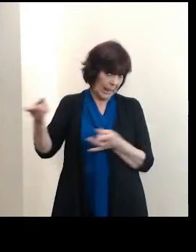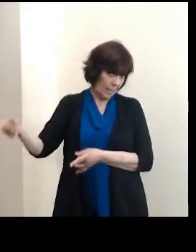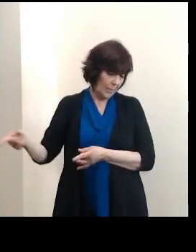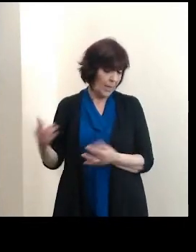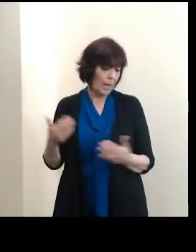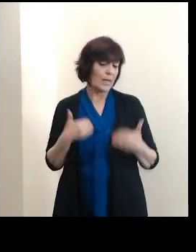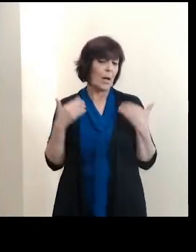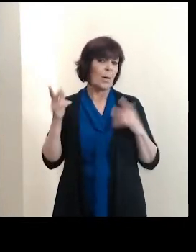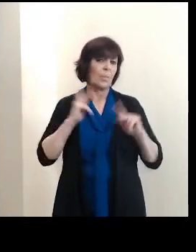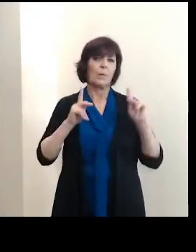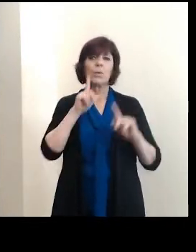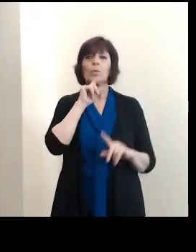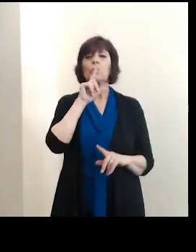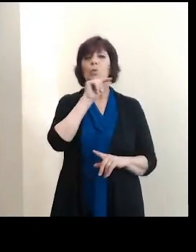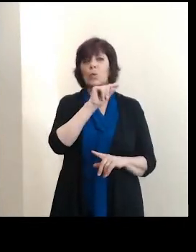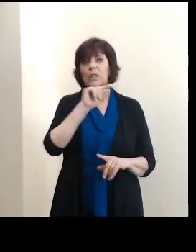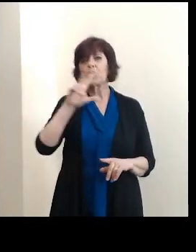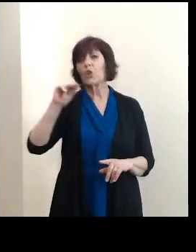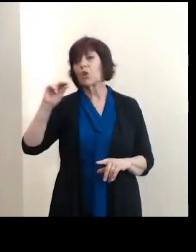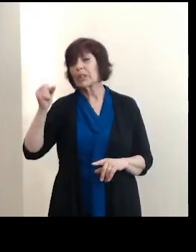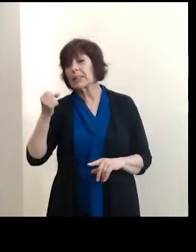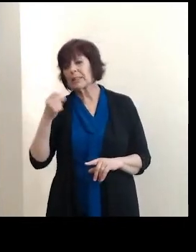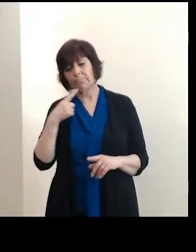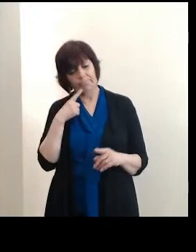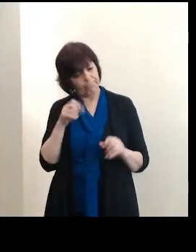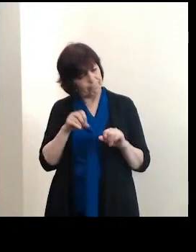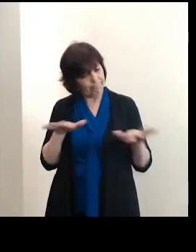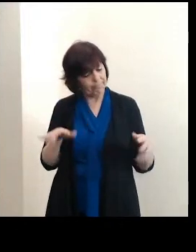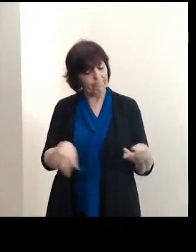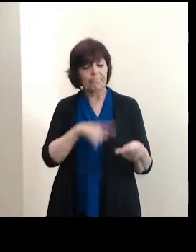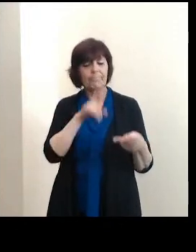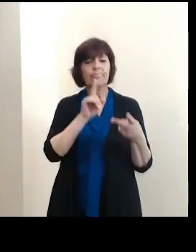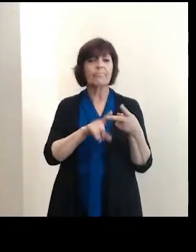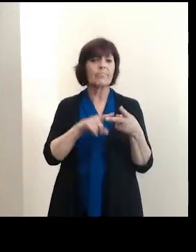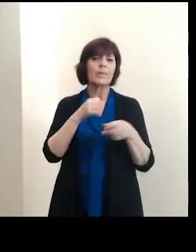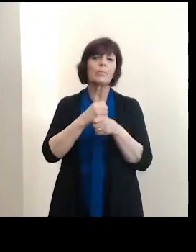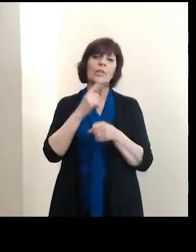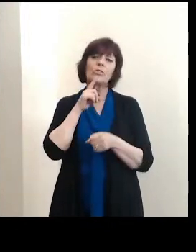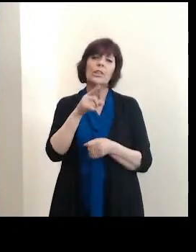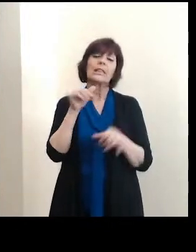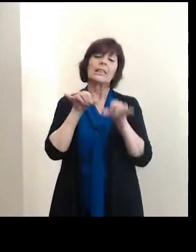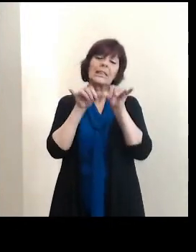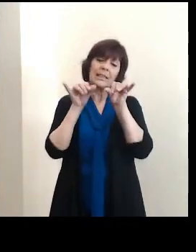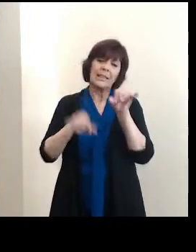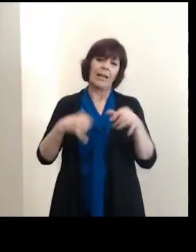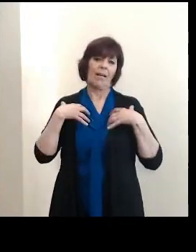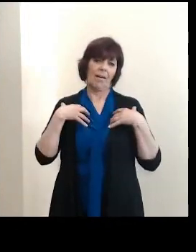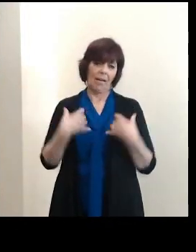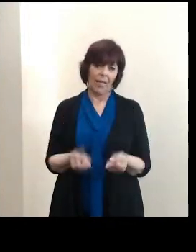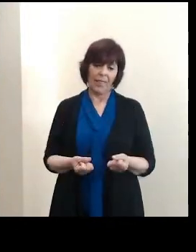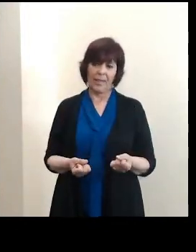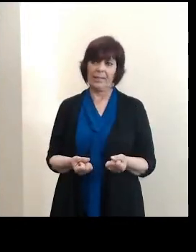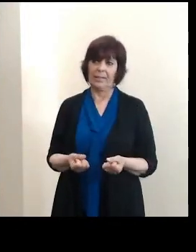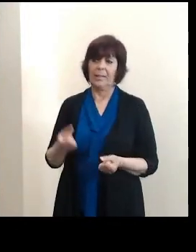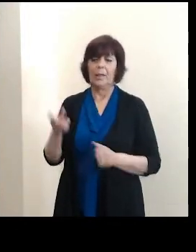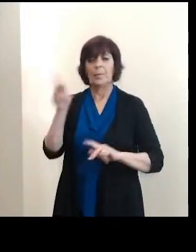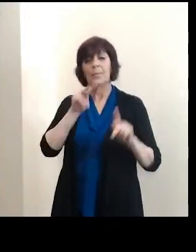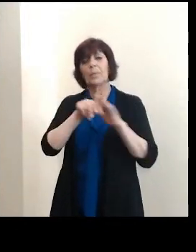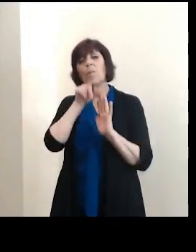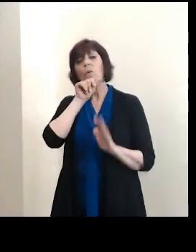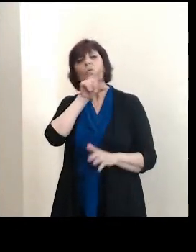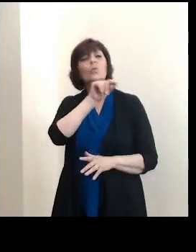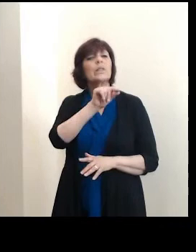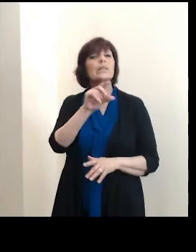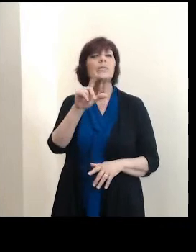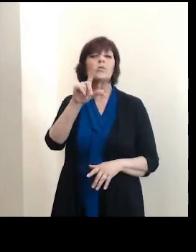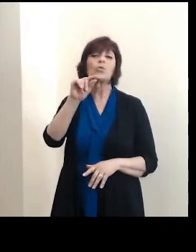young people in their 20s and 30s are driving transmission. Number two, to make sure that they stay healthy, because we know that people in their 20s and